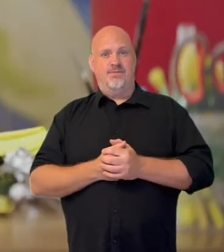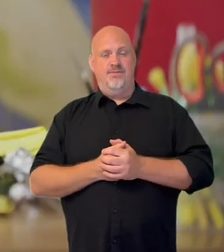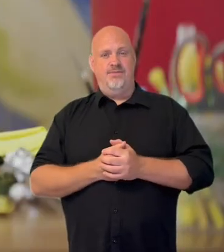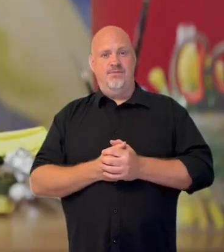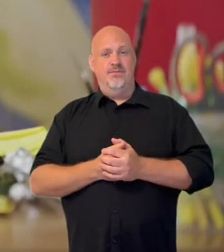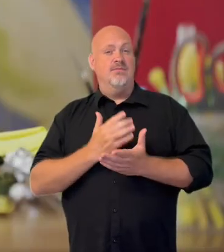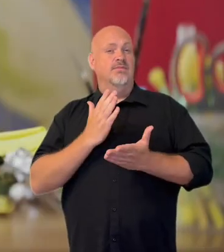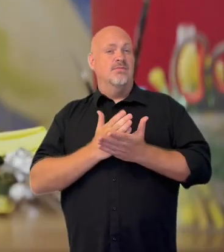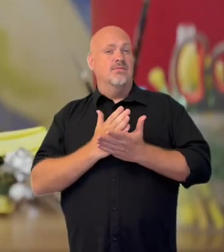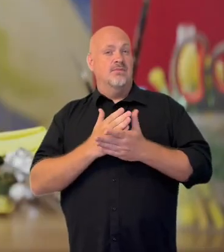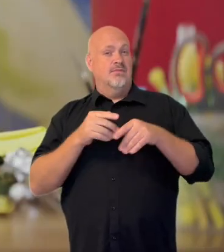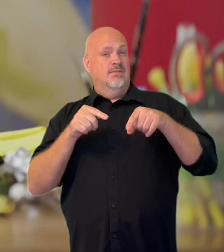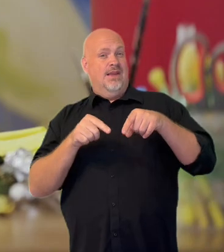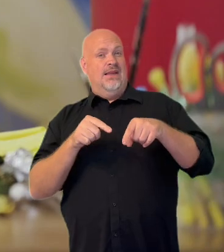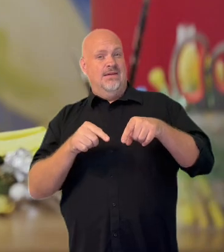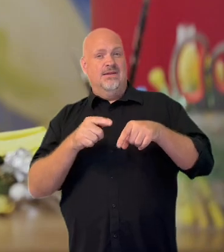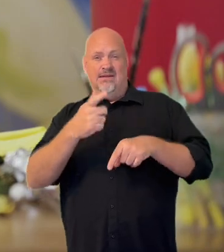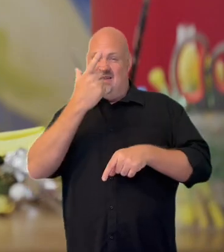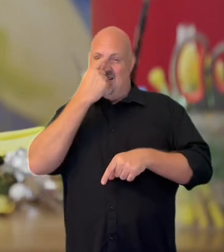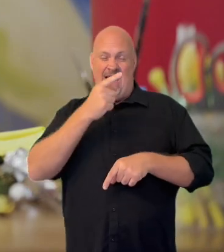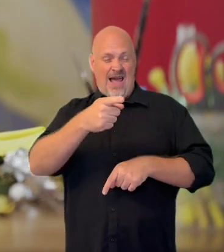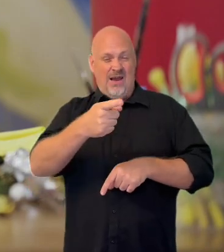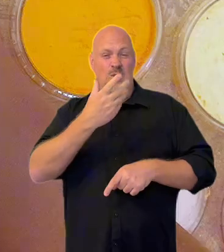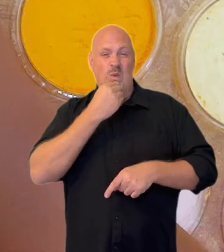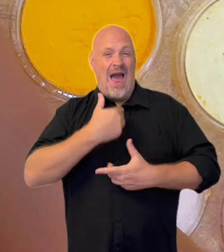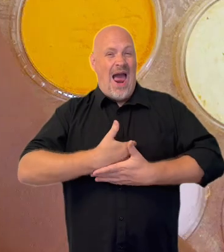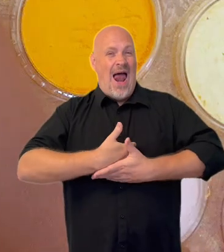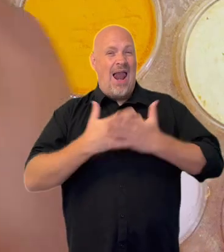don't worry if you don't have exactly the same things as me.